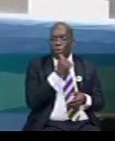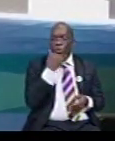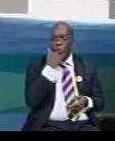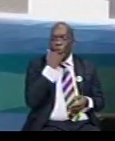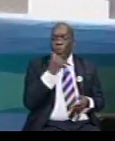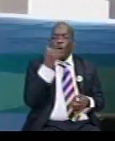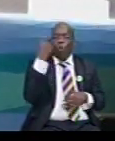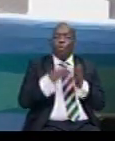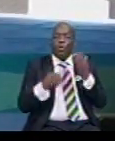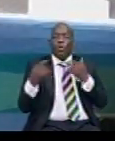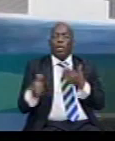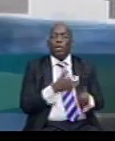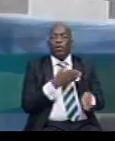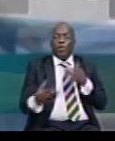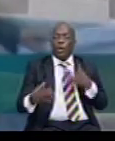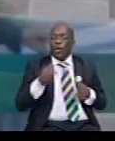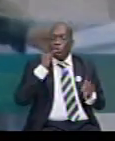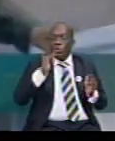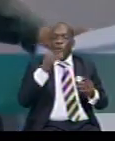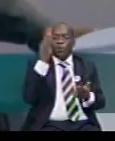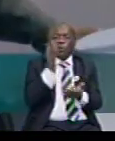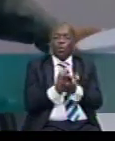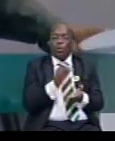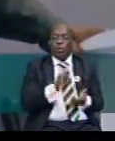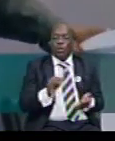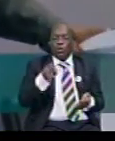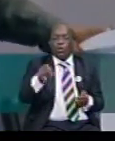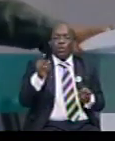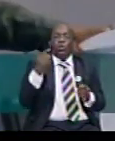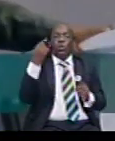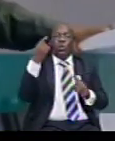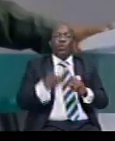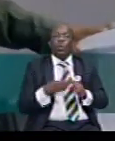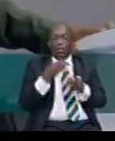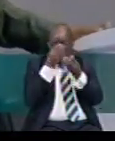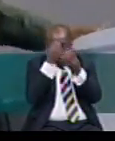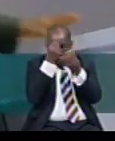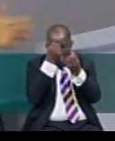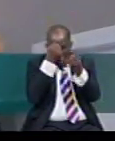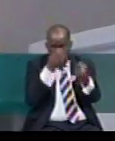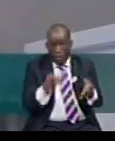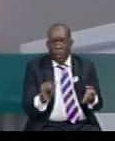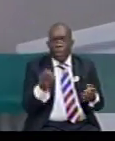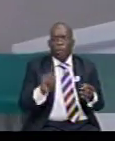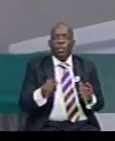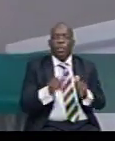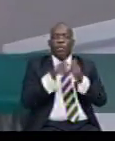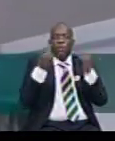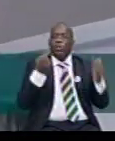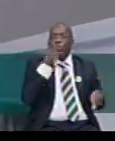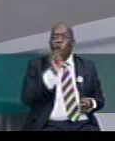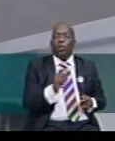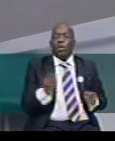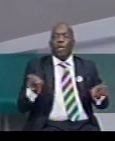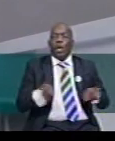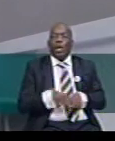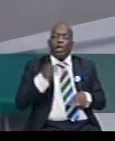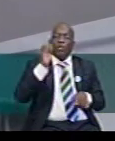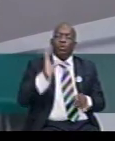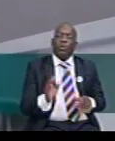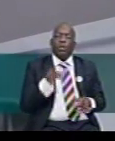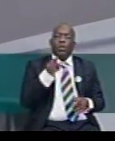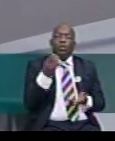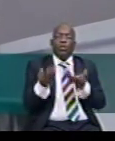you from obeying the Great Commission, as a minister, you come before the Lord and you come before your